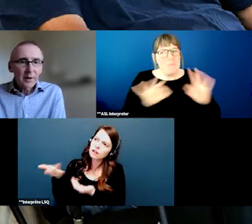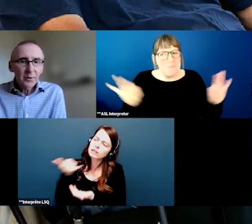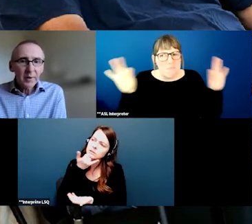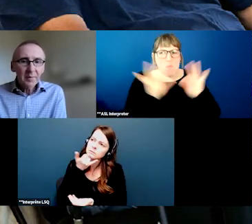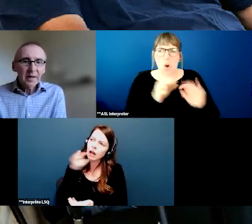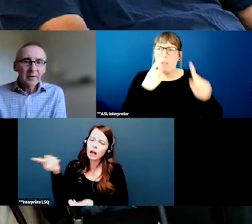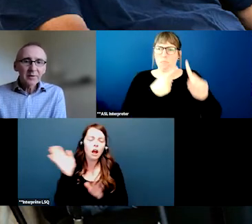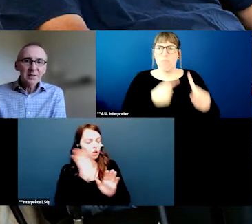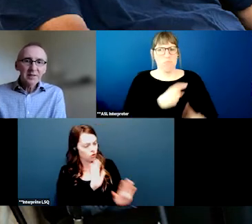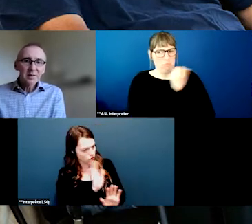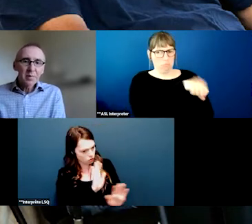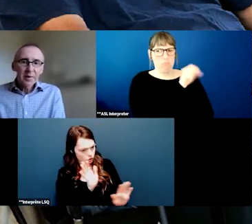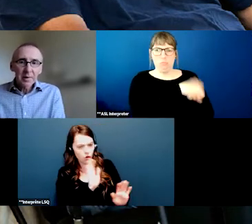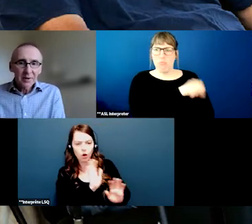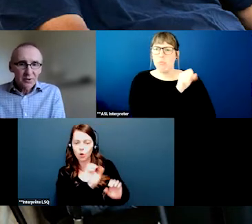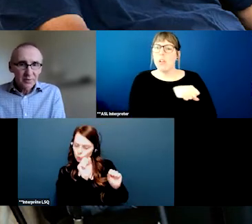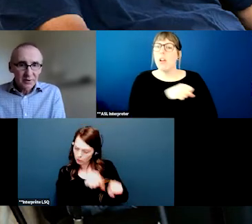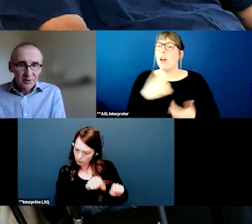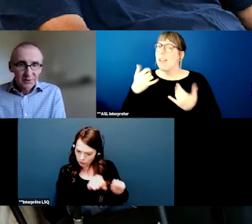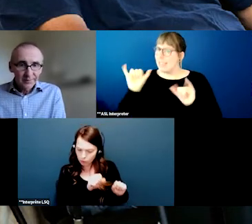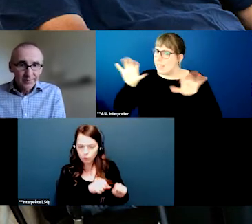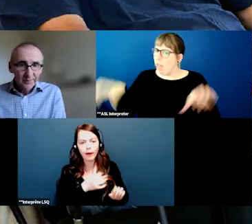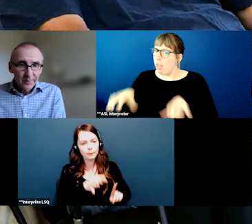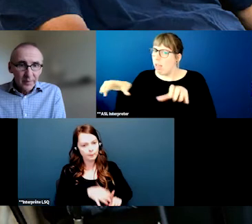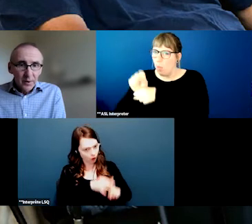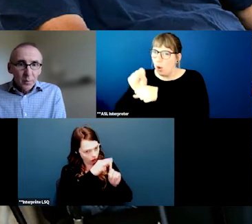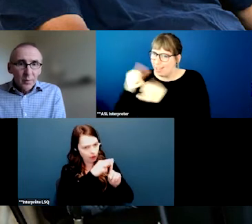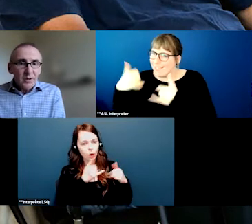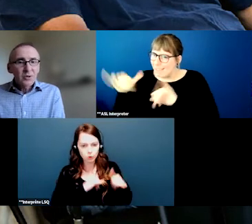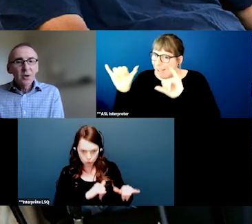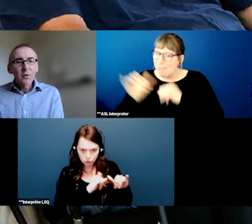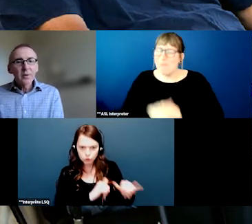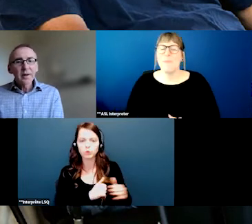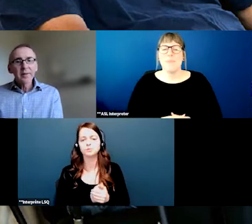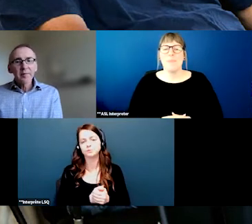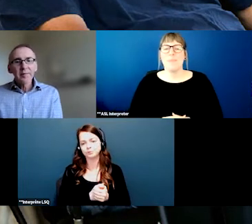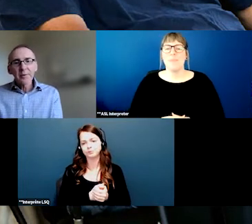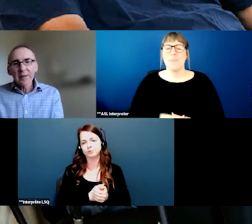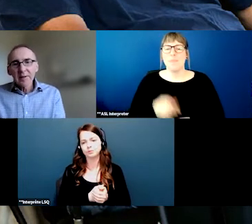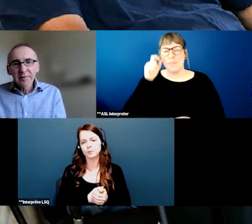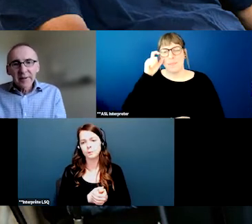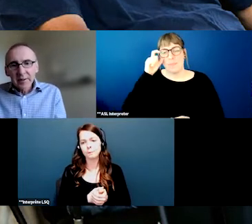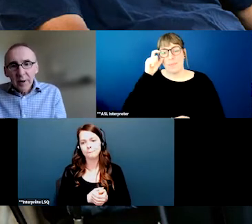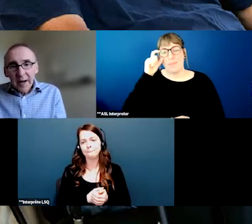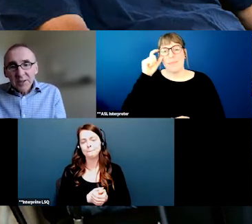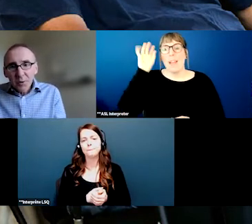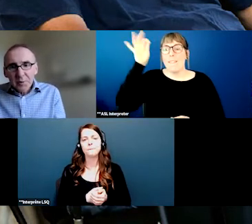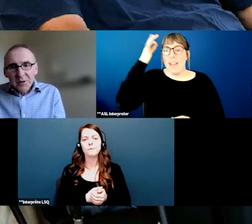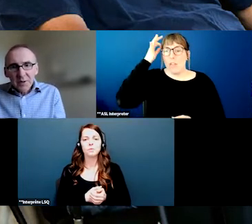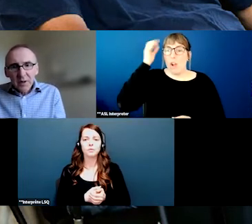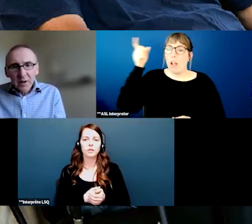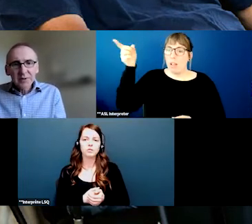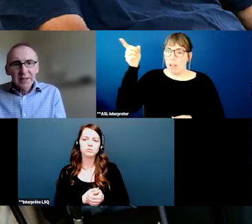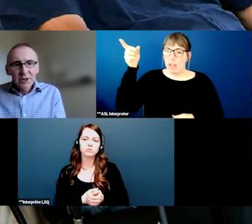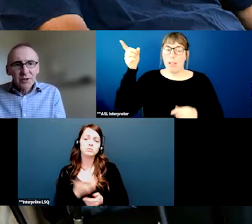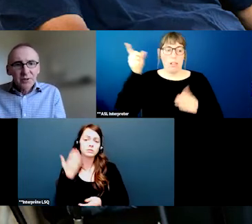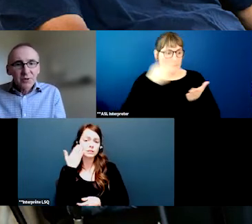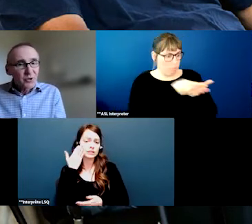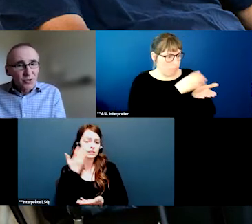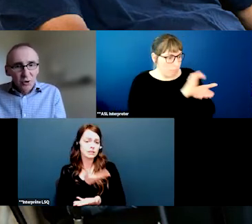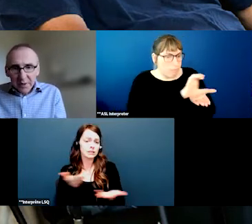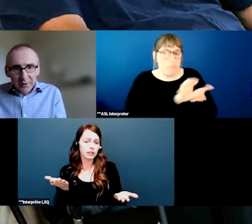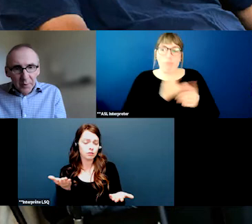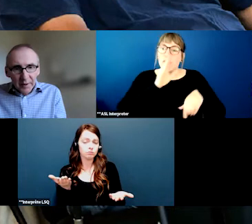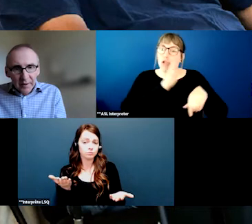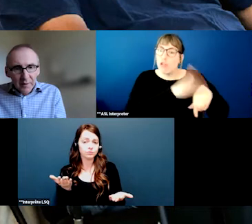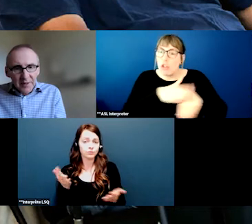work well underway behind the scenes by the public service. We also know that federally funded grassroots consultations